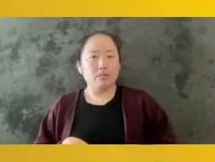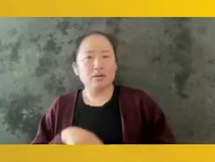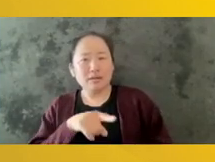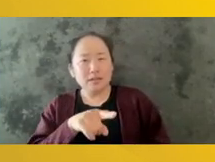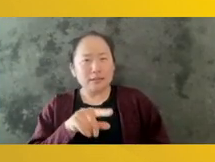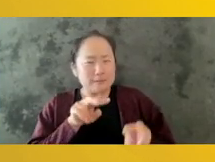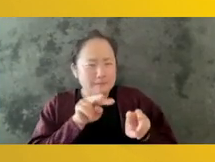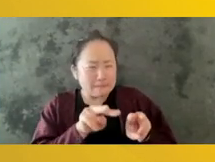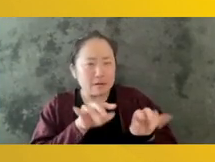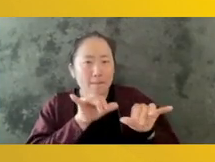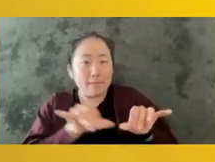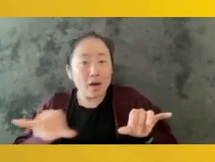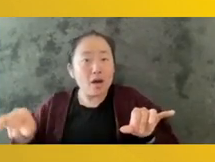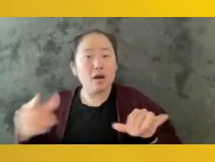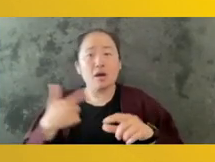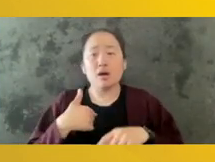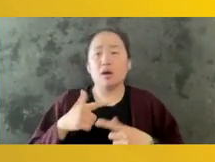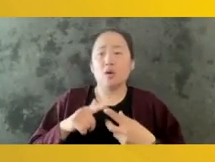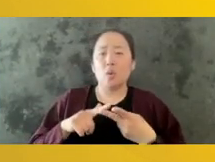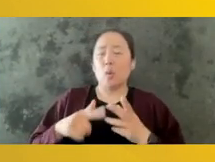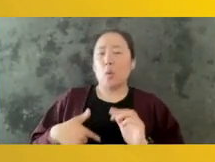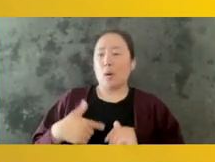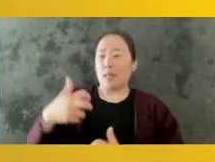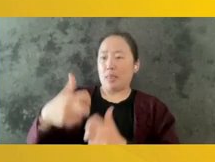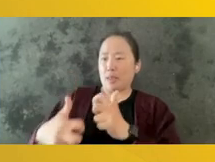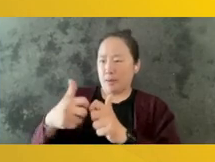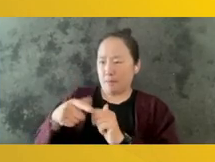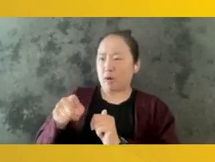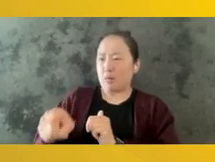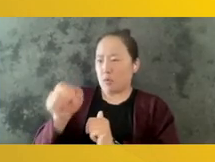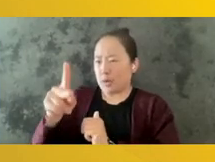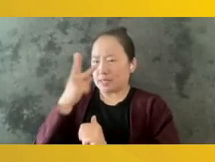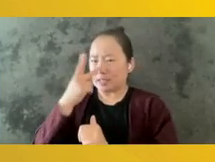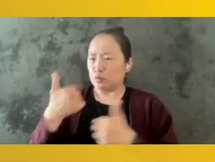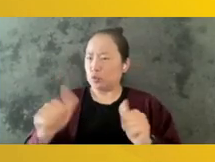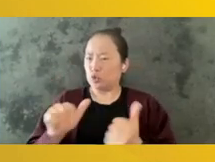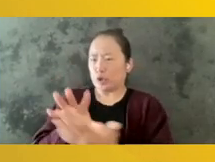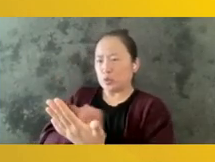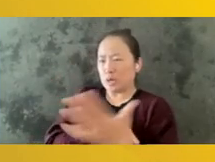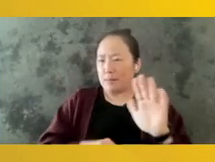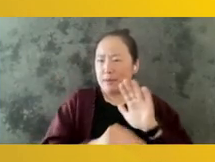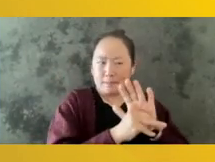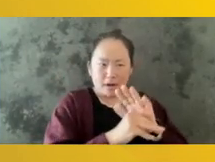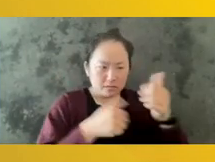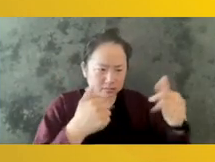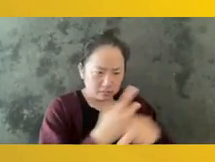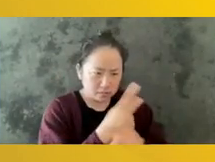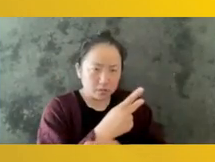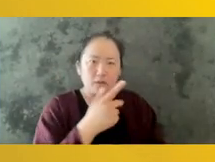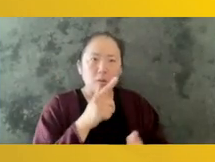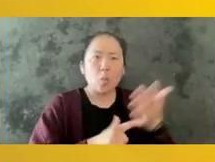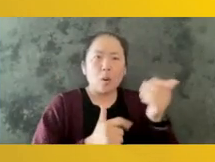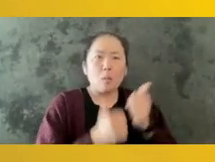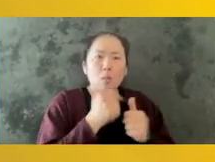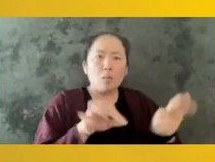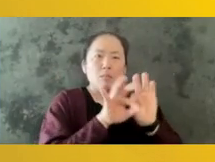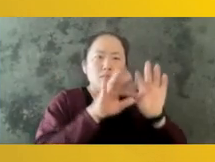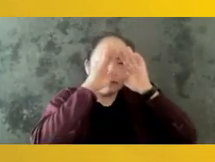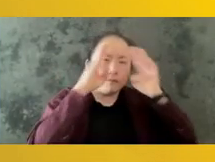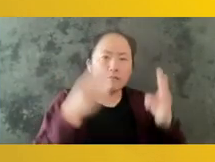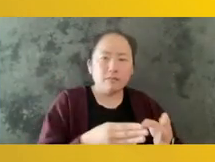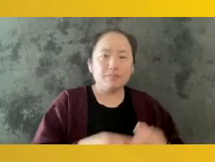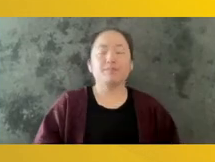also modeling different aspects of a problem to try to figure out what's important. And then finally, automation. So this